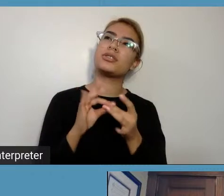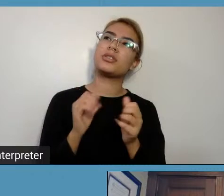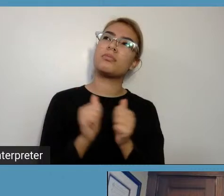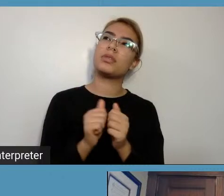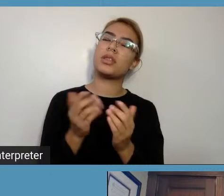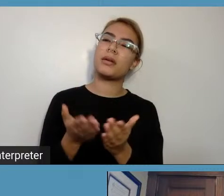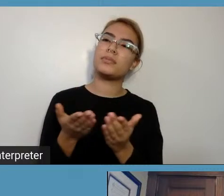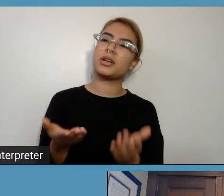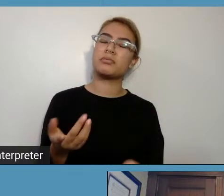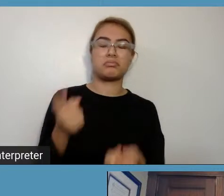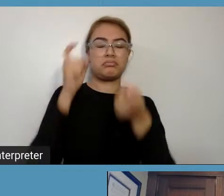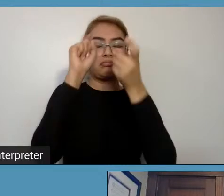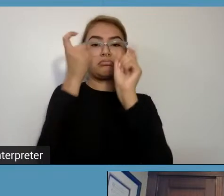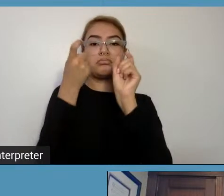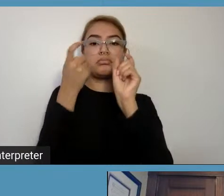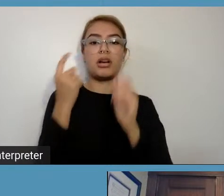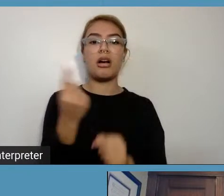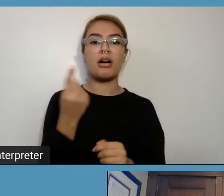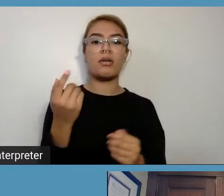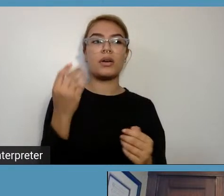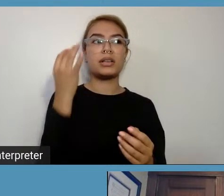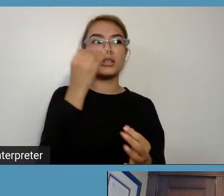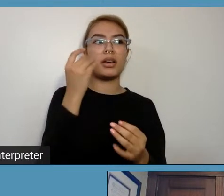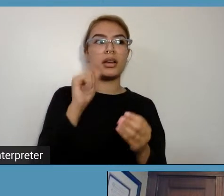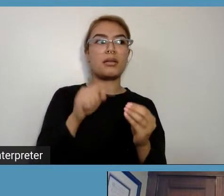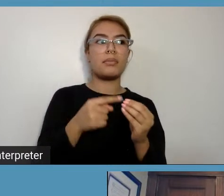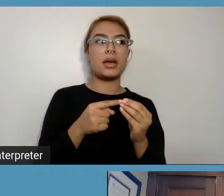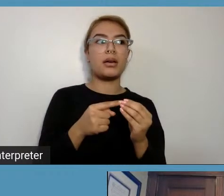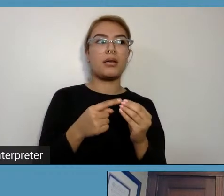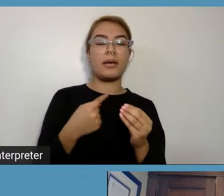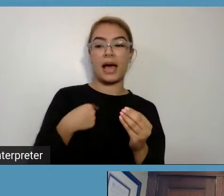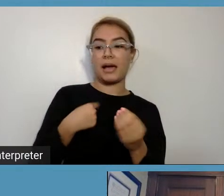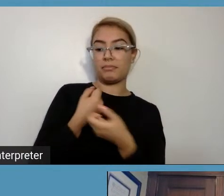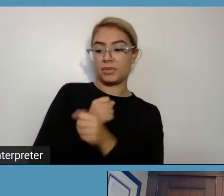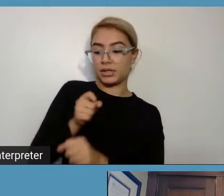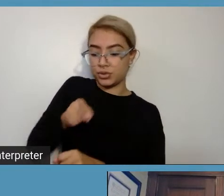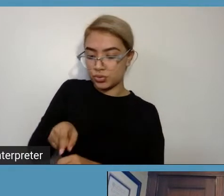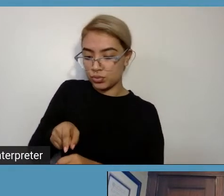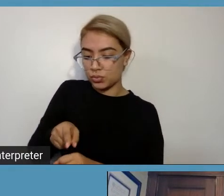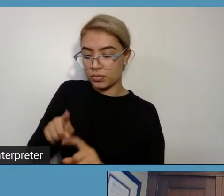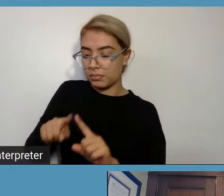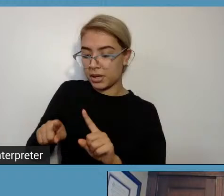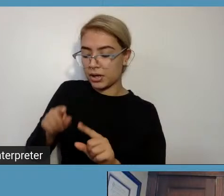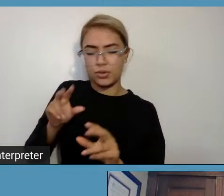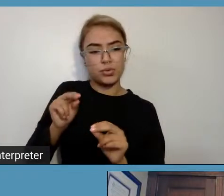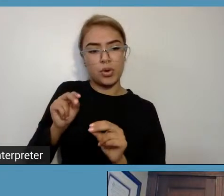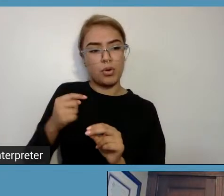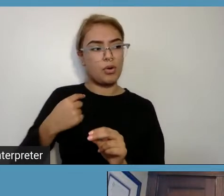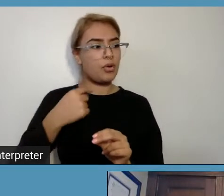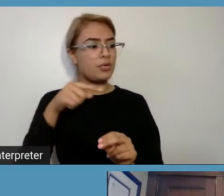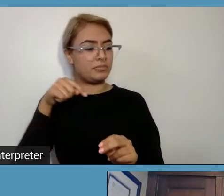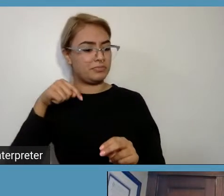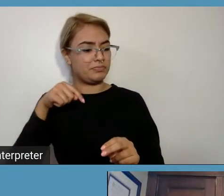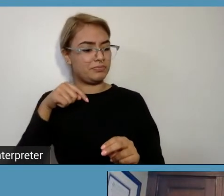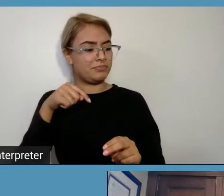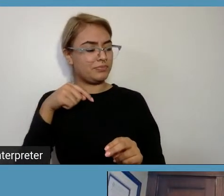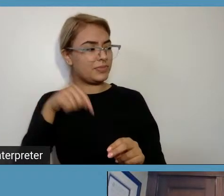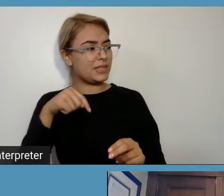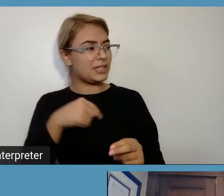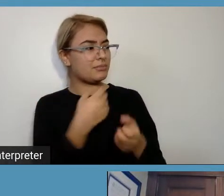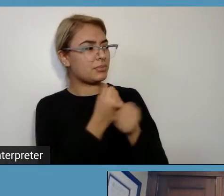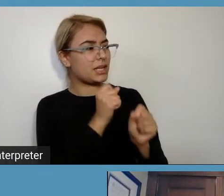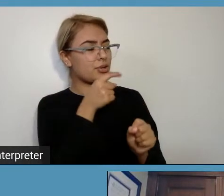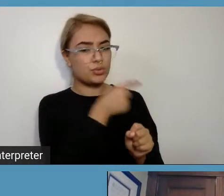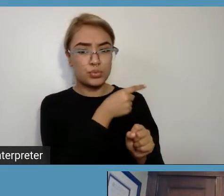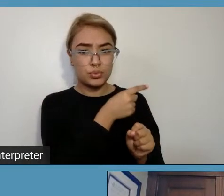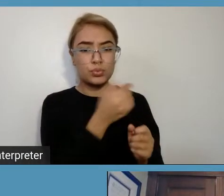objects, because I've always thought about protecting it from me, not the other way around, right? We have the